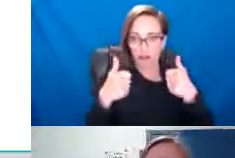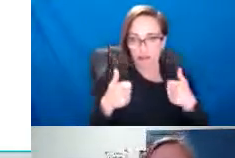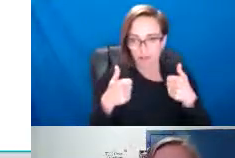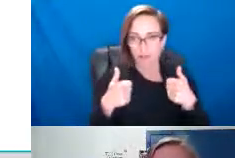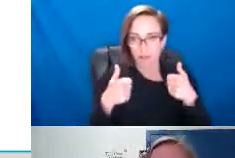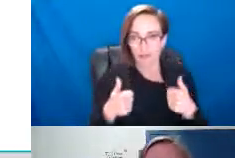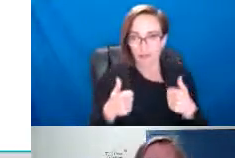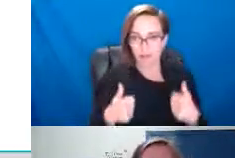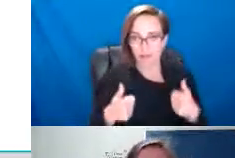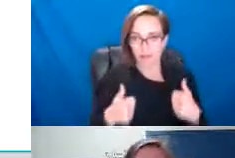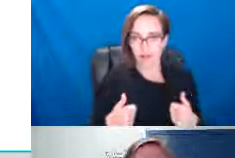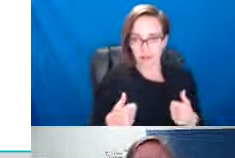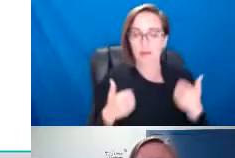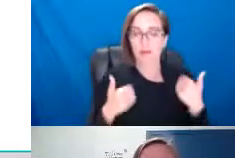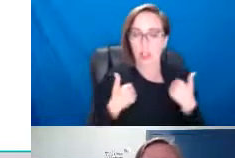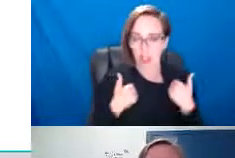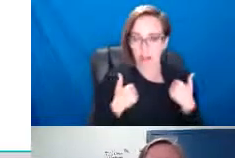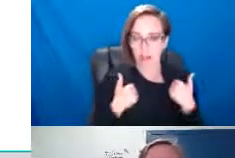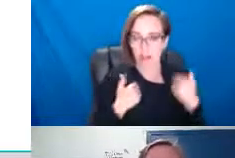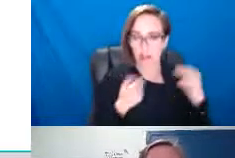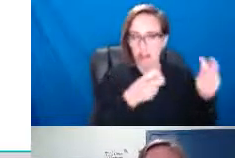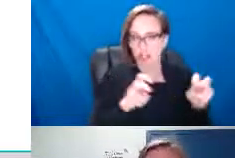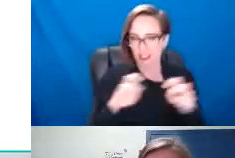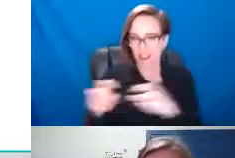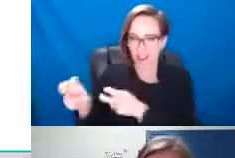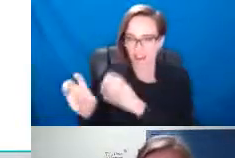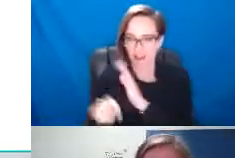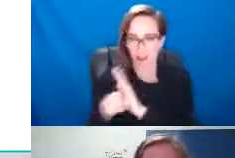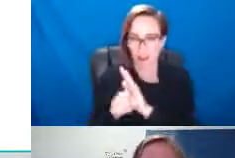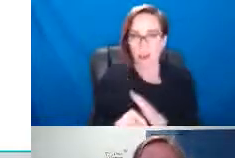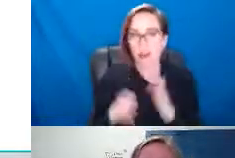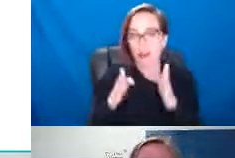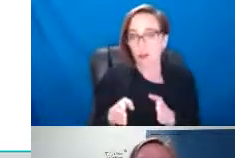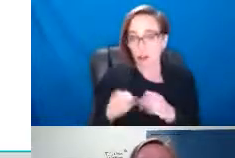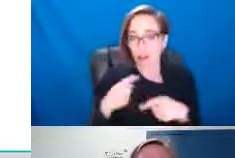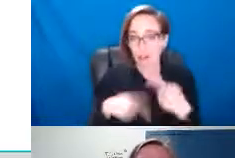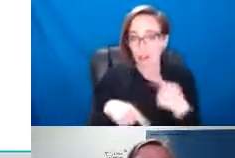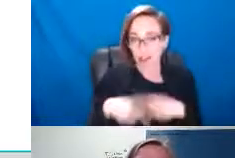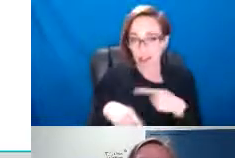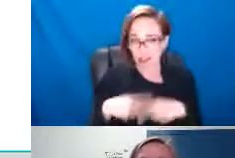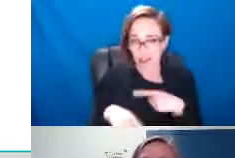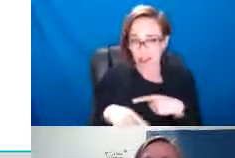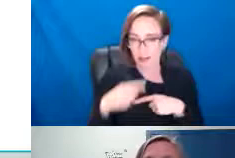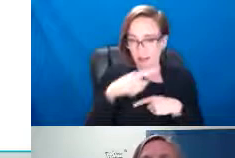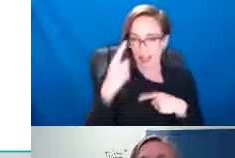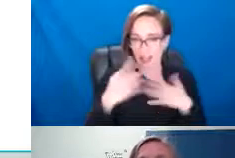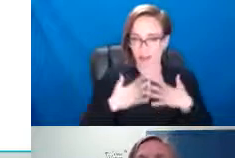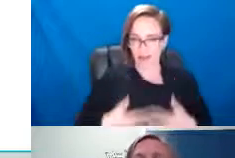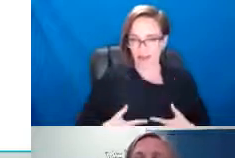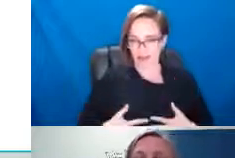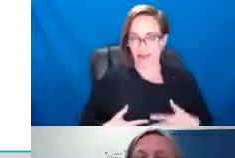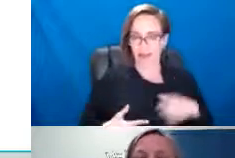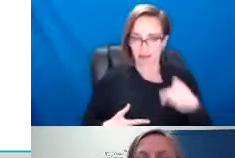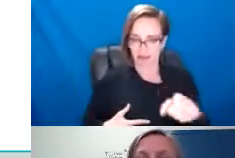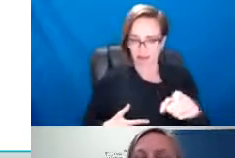are two individuals, and we're going to say the one that is signing is the interpreter. And there's a second individual that you